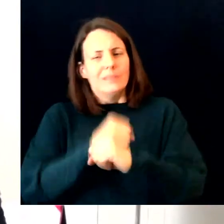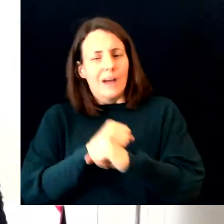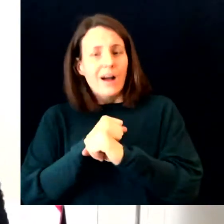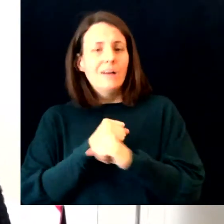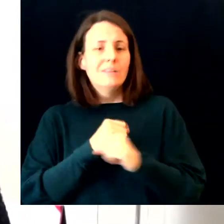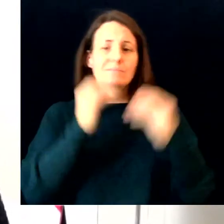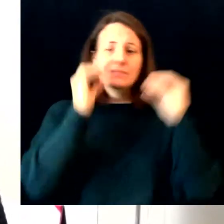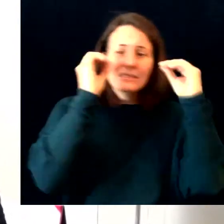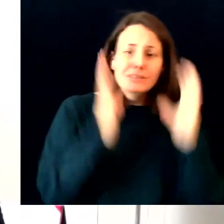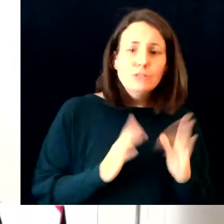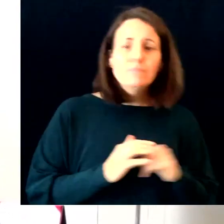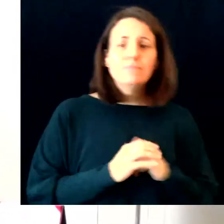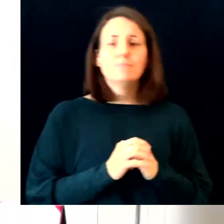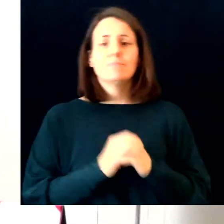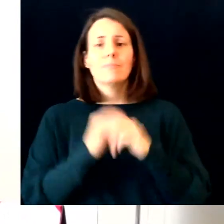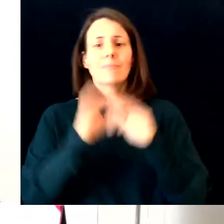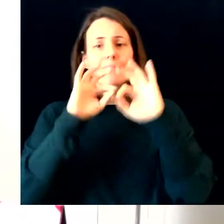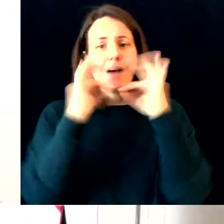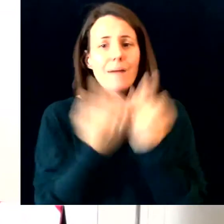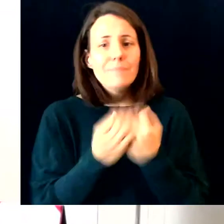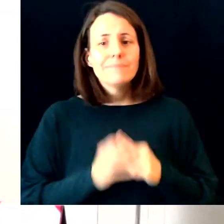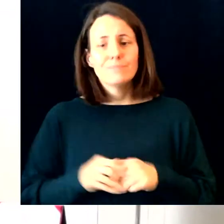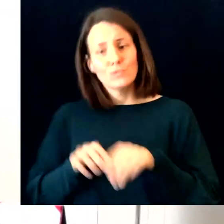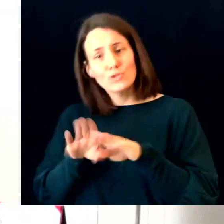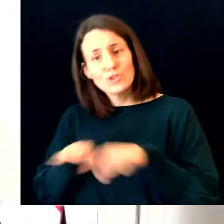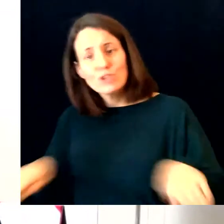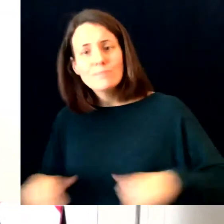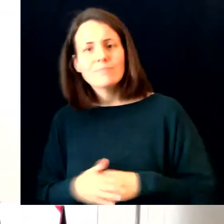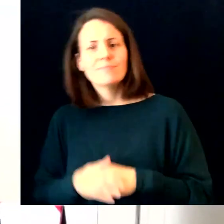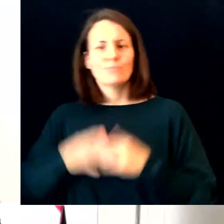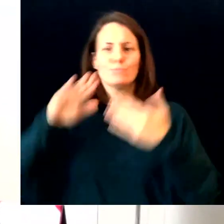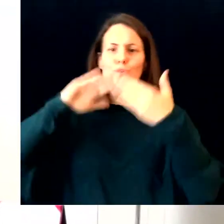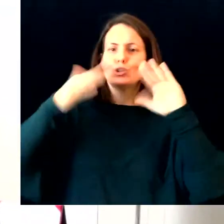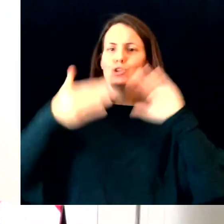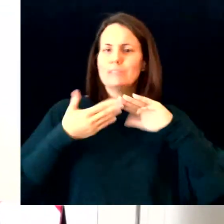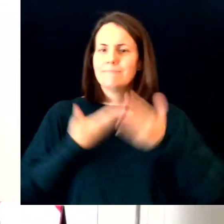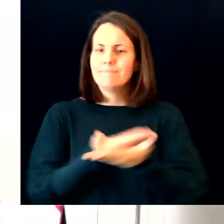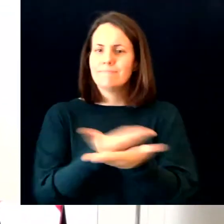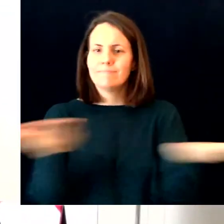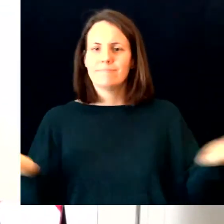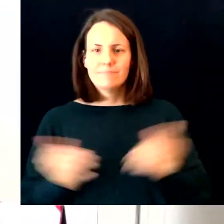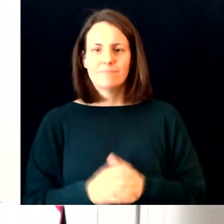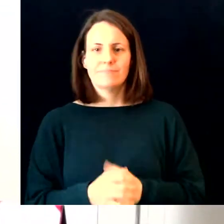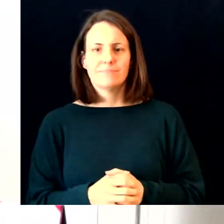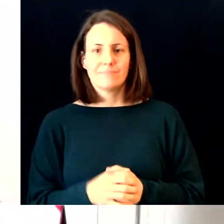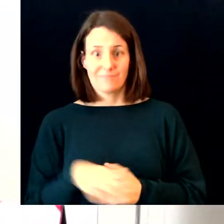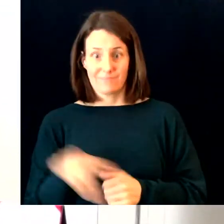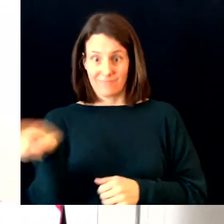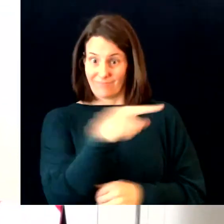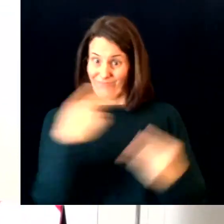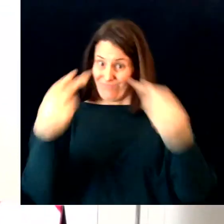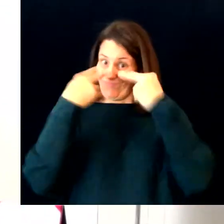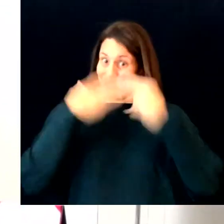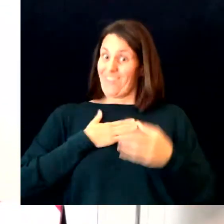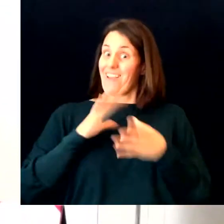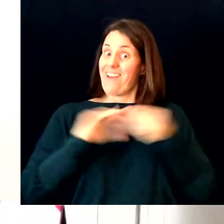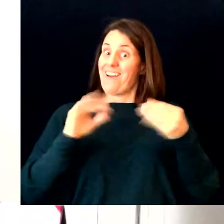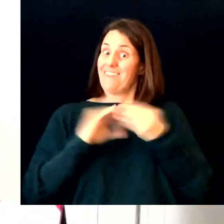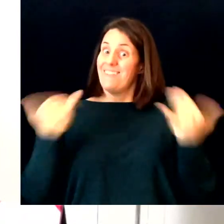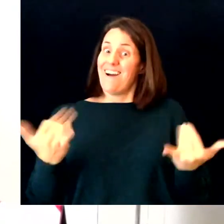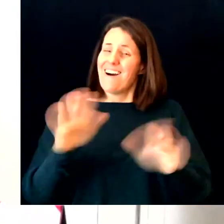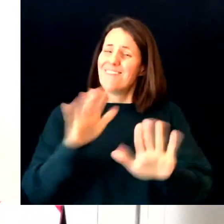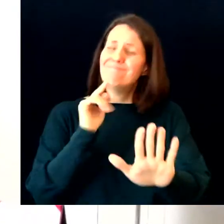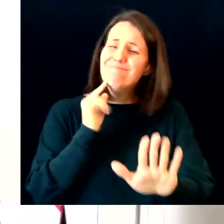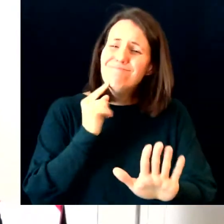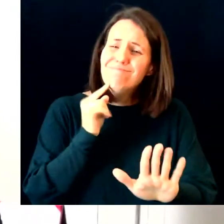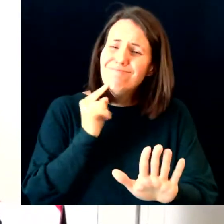parents, anyone who is listening to this, we are urging parents and guardians to get your children vaccinated as soon as possible. How can you